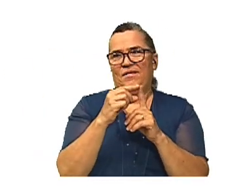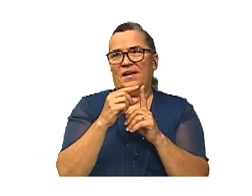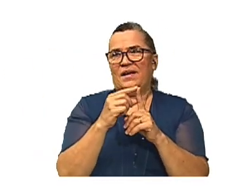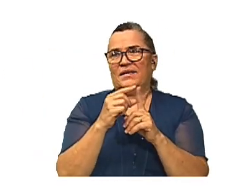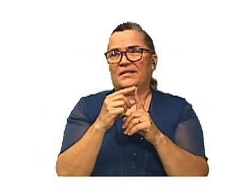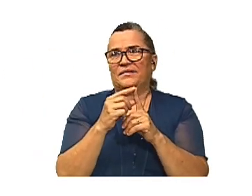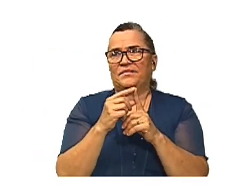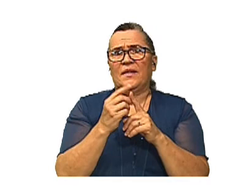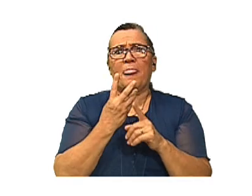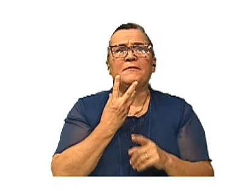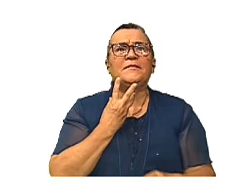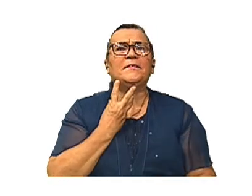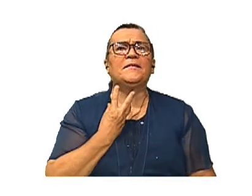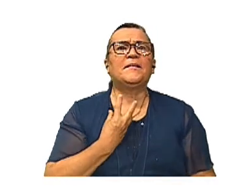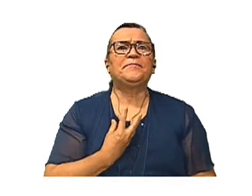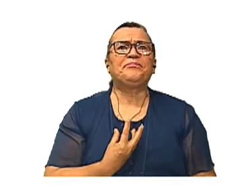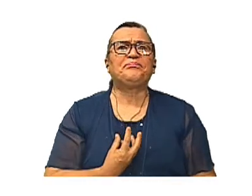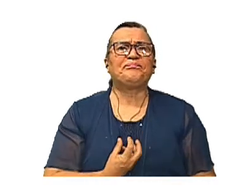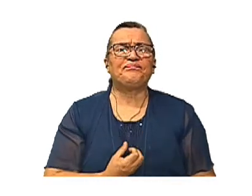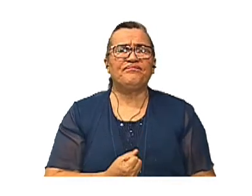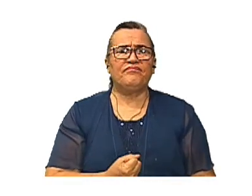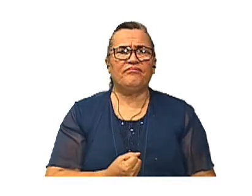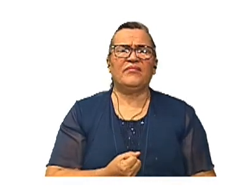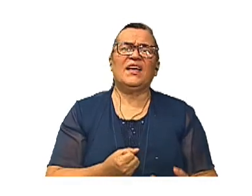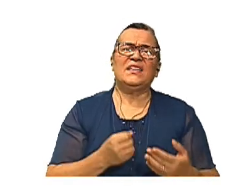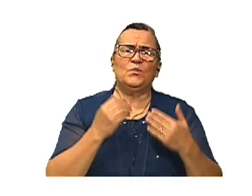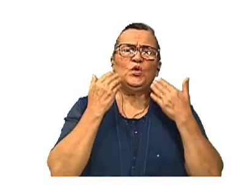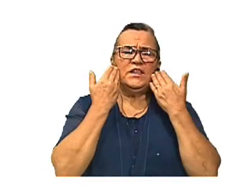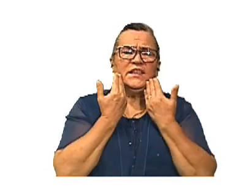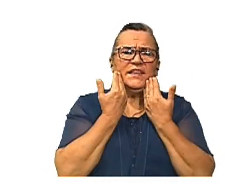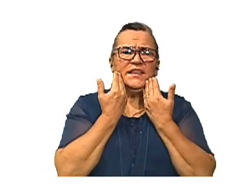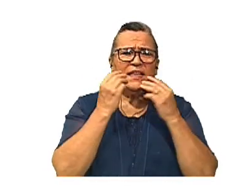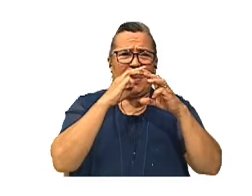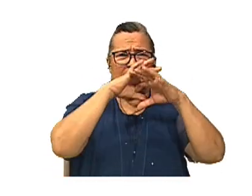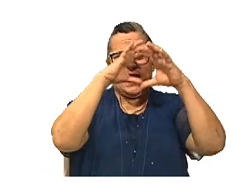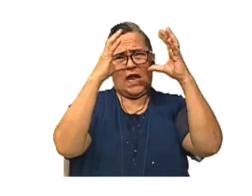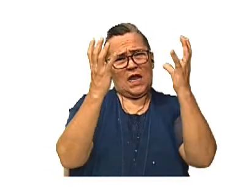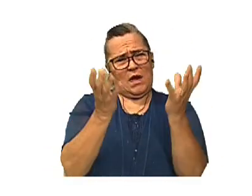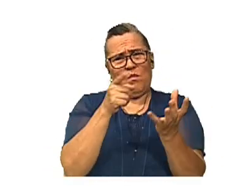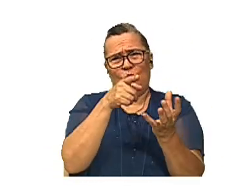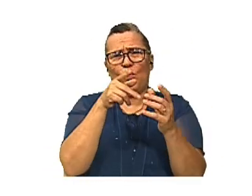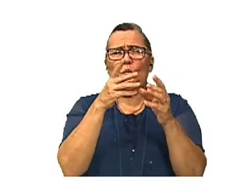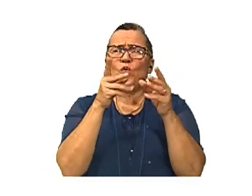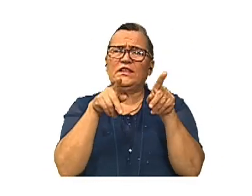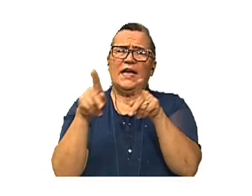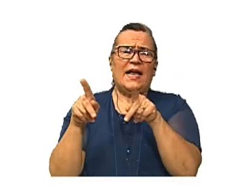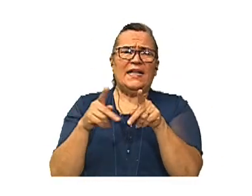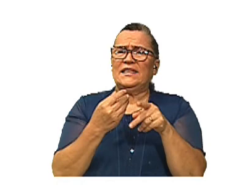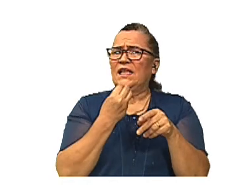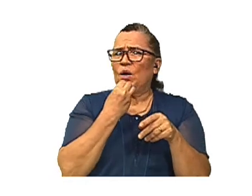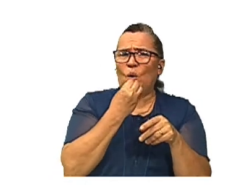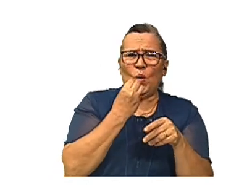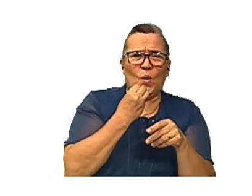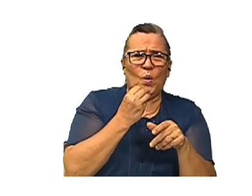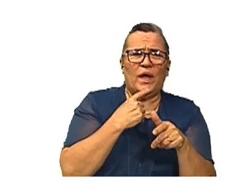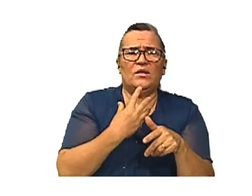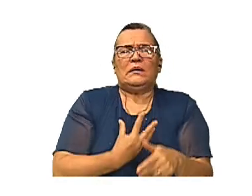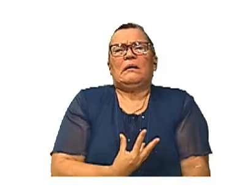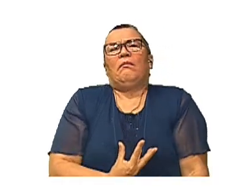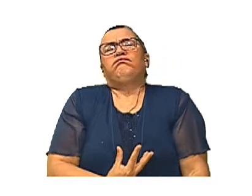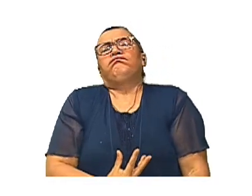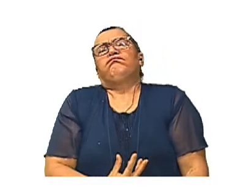many people around the world are suffering from that, right? Because they don't have the necessary